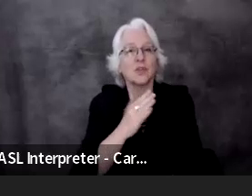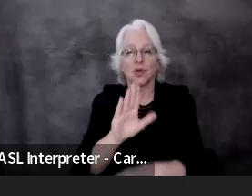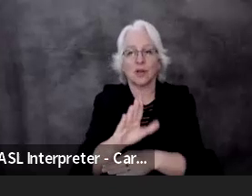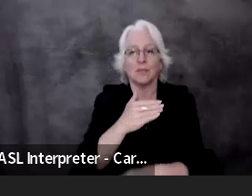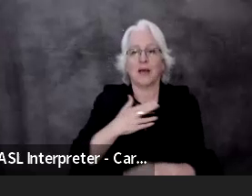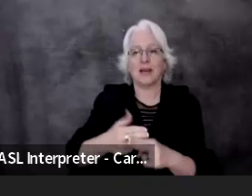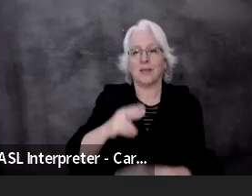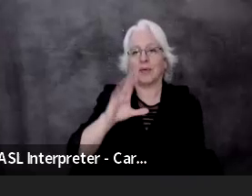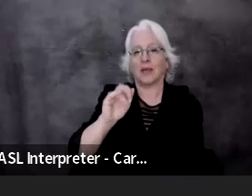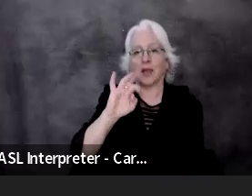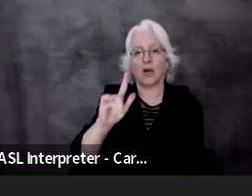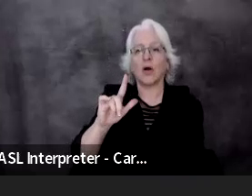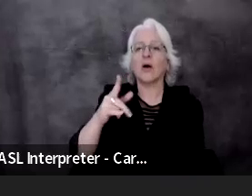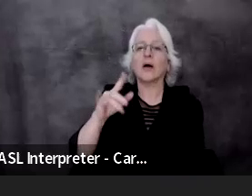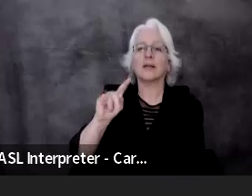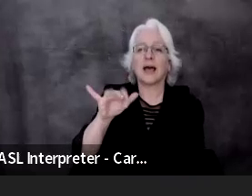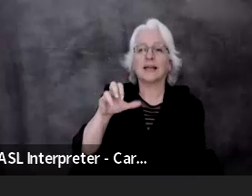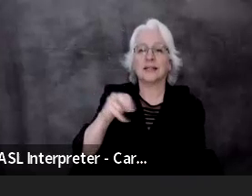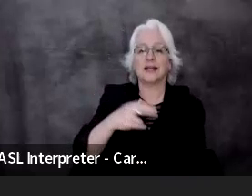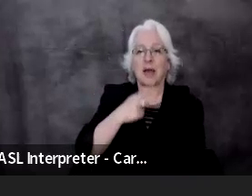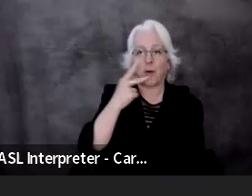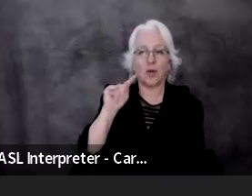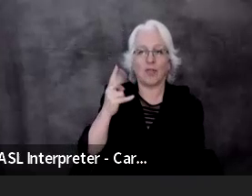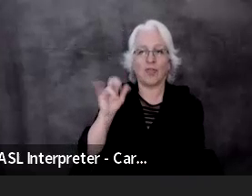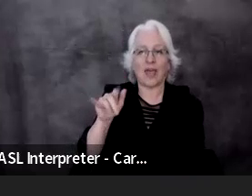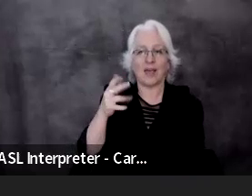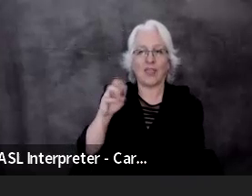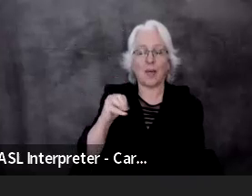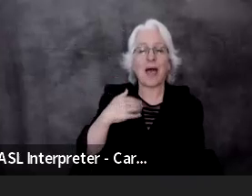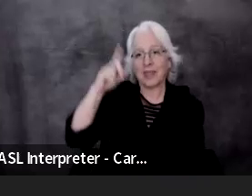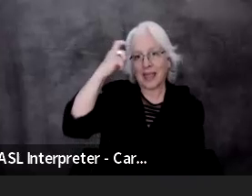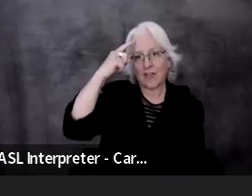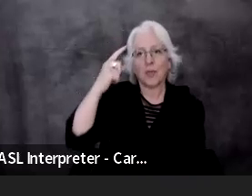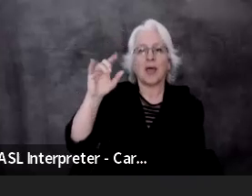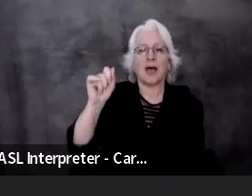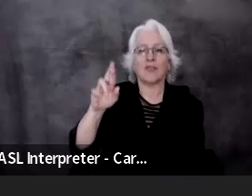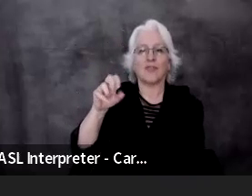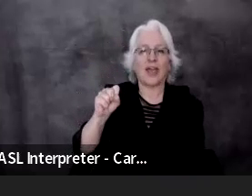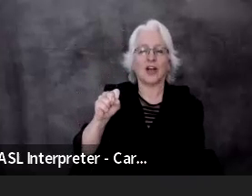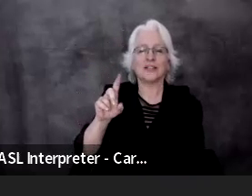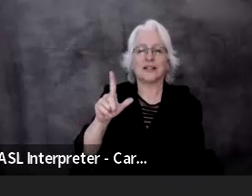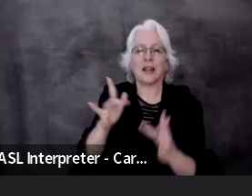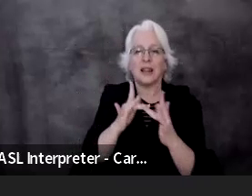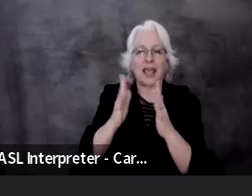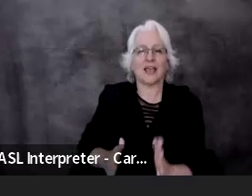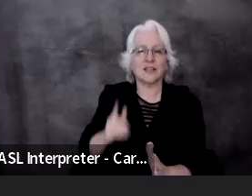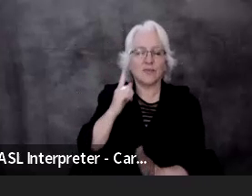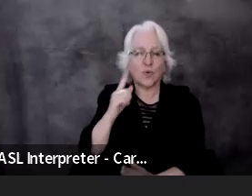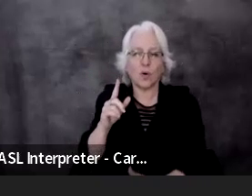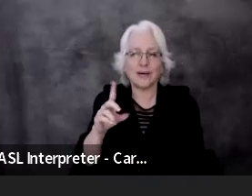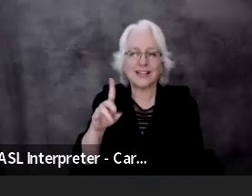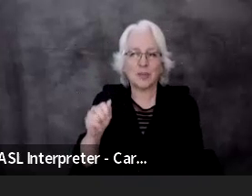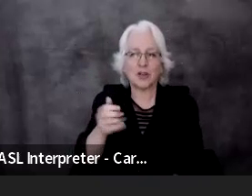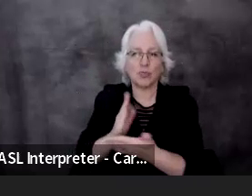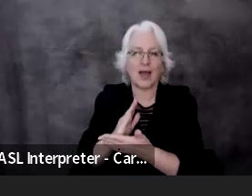Carol Tyson. My pronouns are they, them, and I am the Government Affairs Liaison for the Disability Rights Education and Defense Fund.